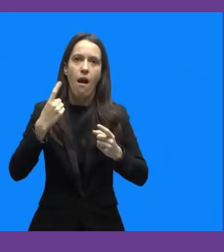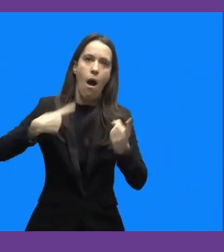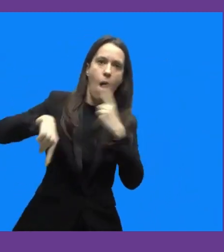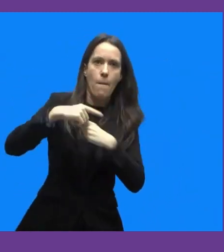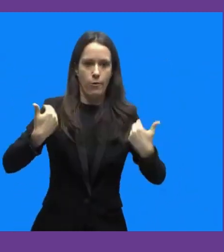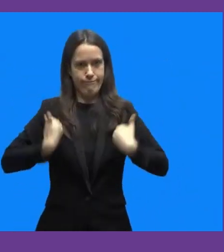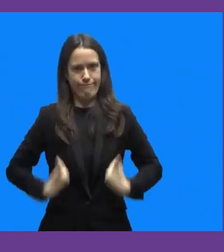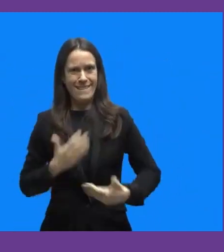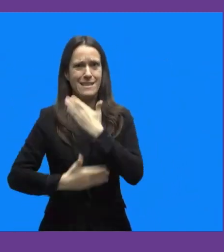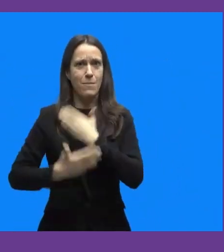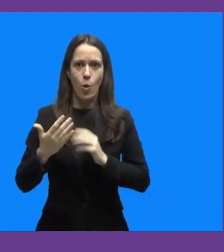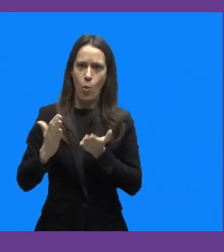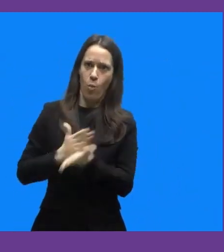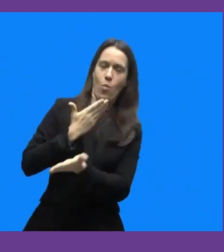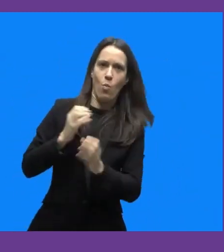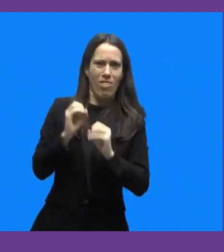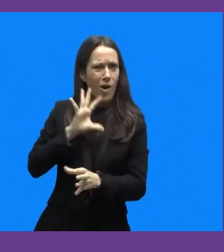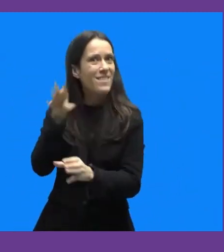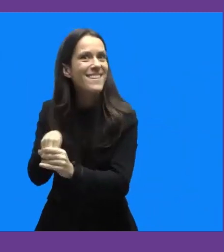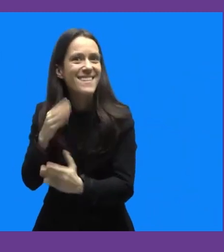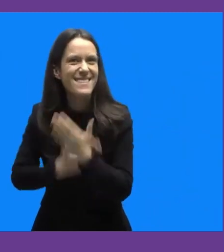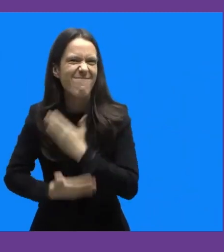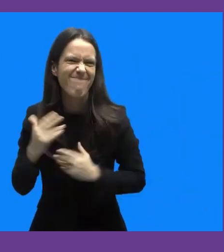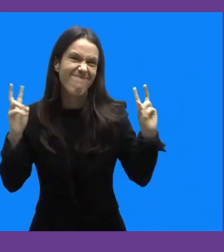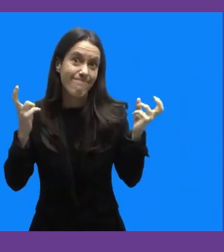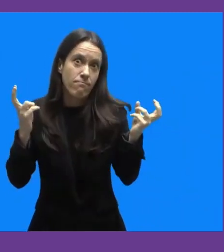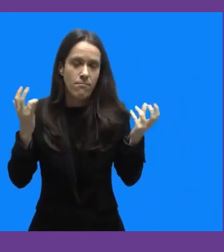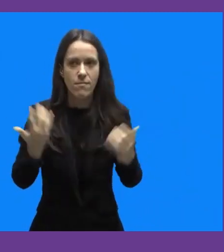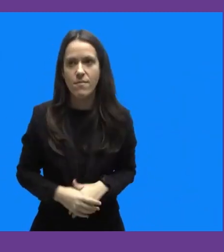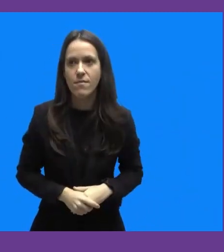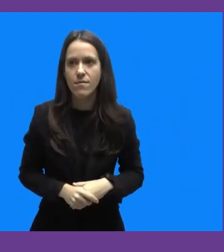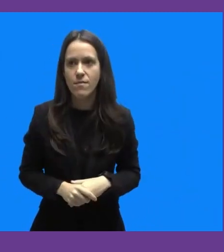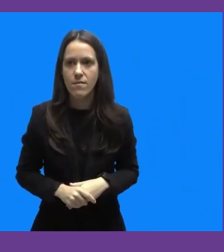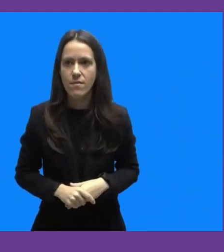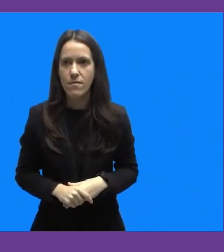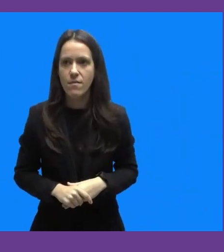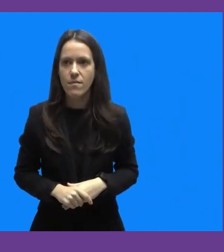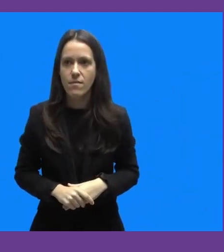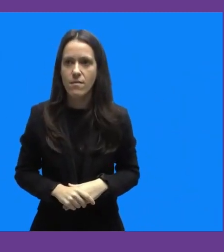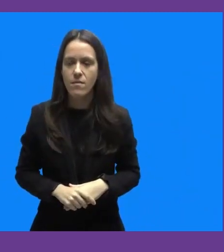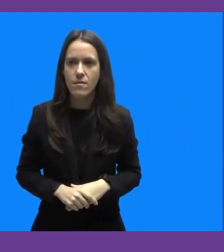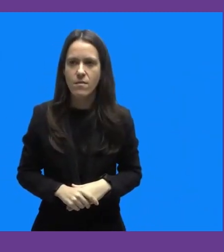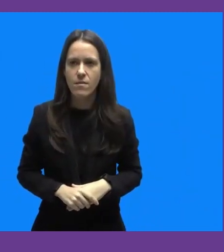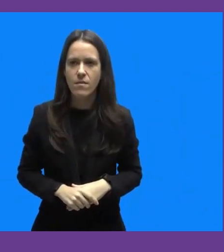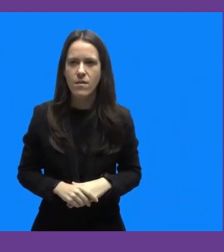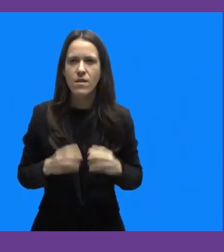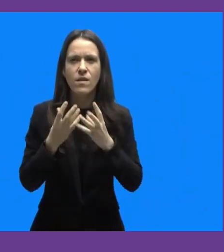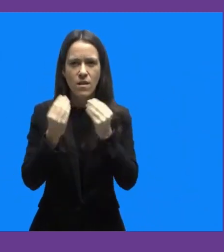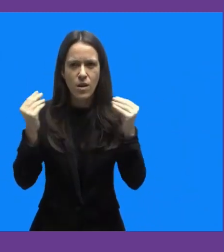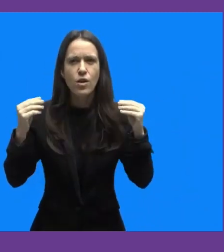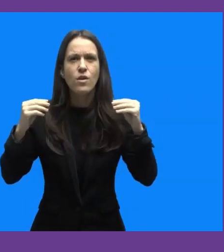about researchers and universities and foundations, but very little about how persons with disabilities actually